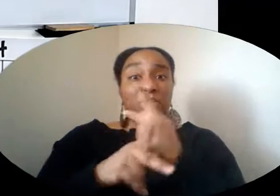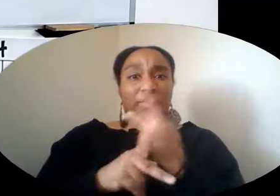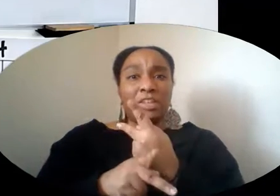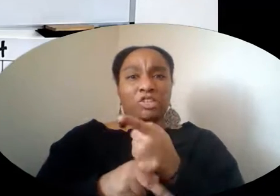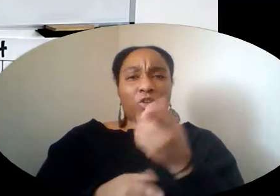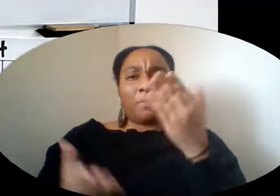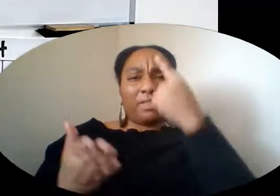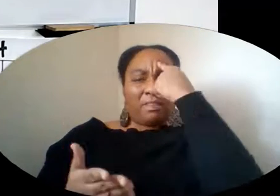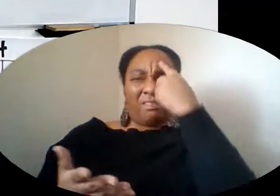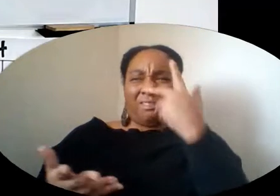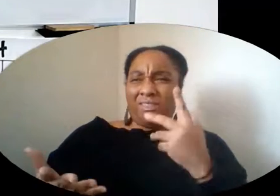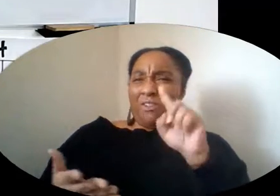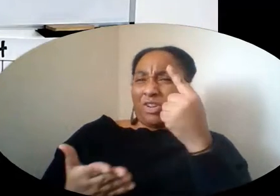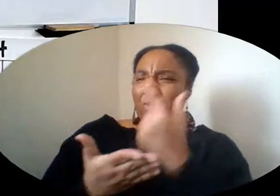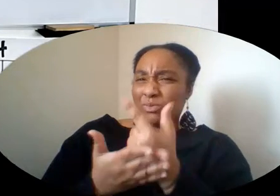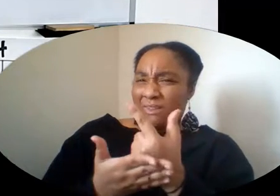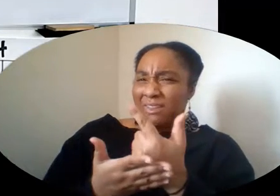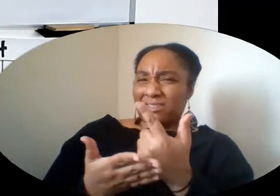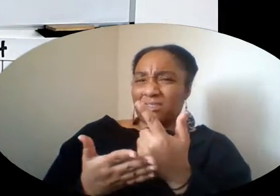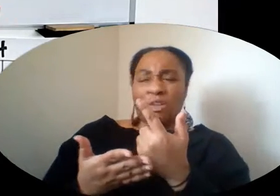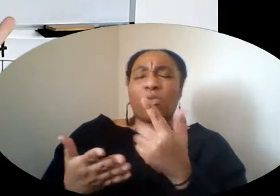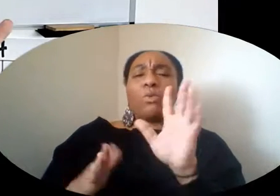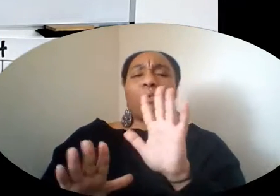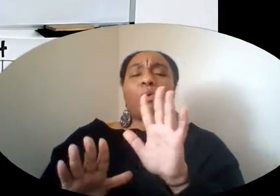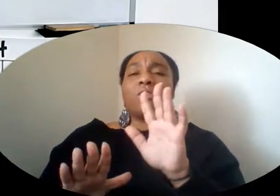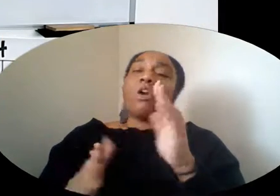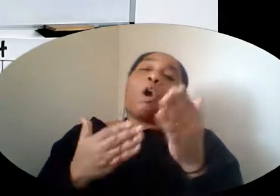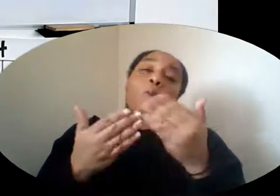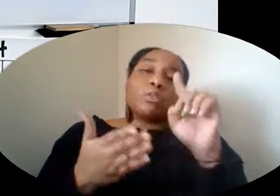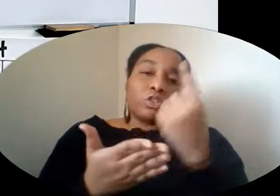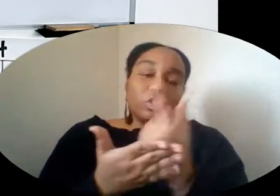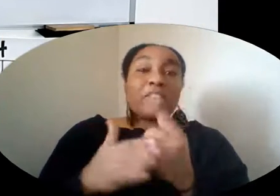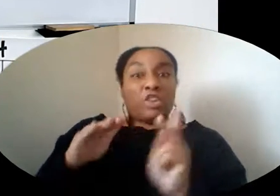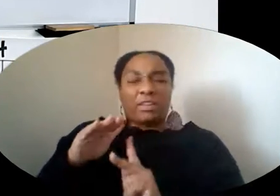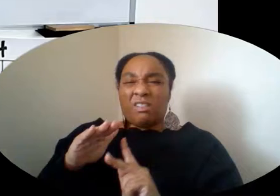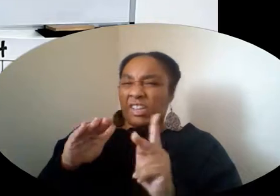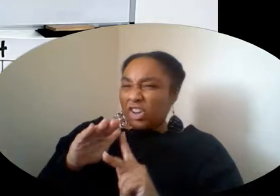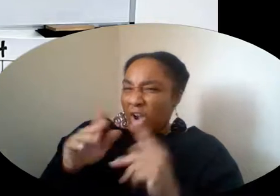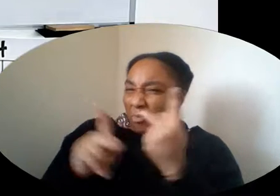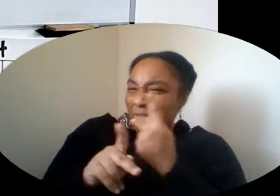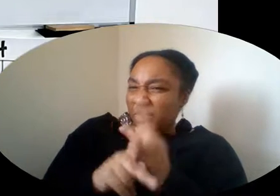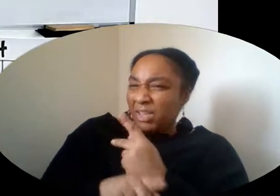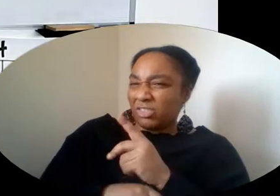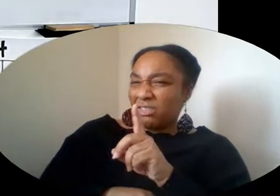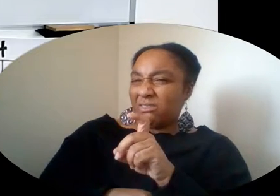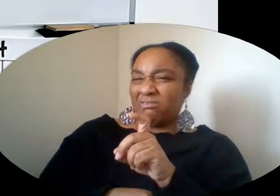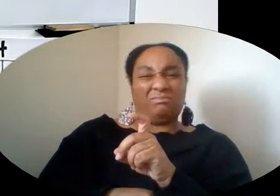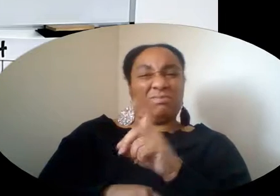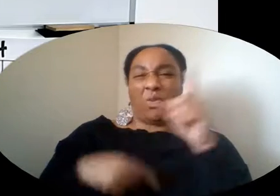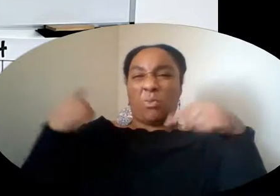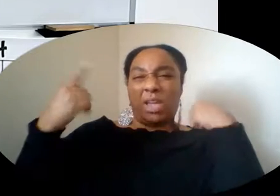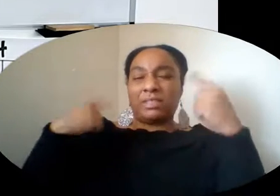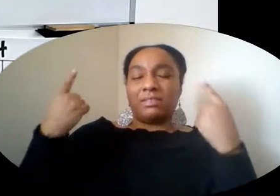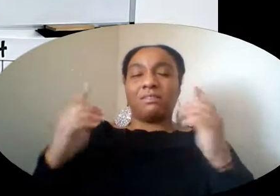crazy introducing that in first grade or kindergarten. They're almost first graders. But it's actually something that they can do